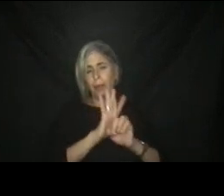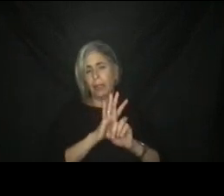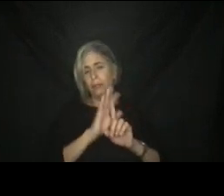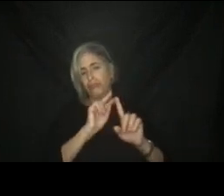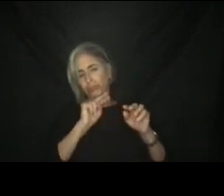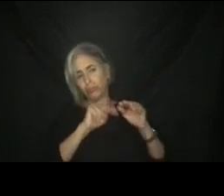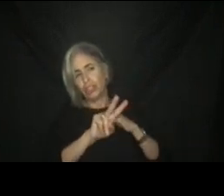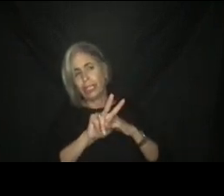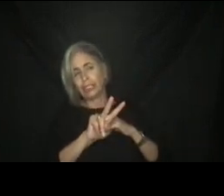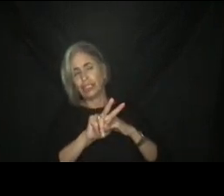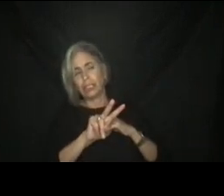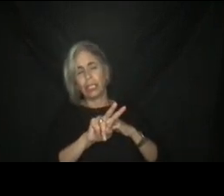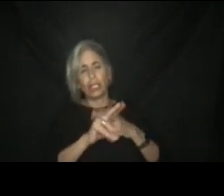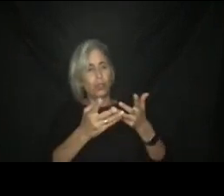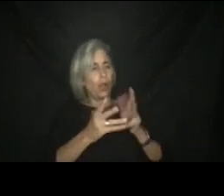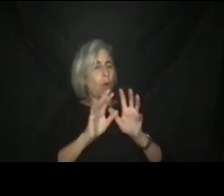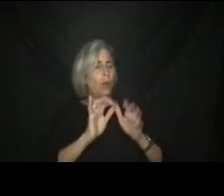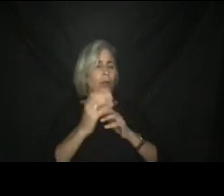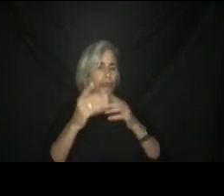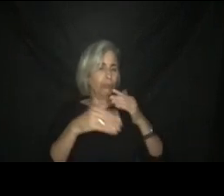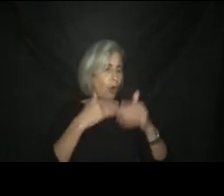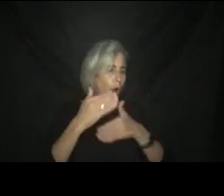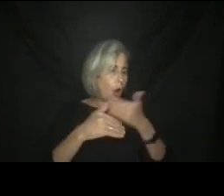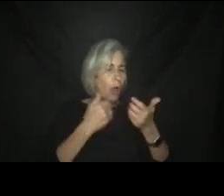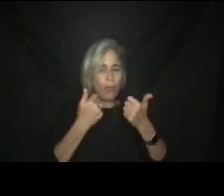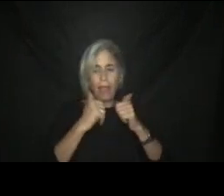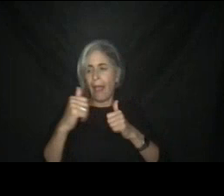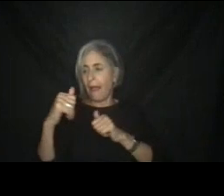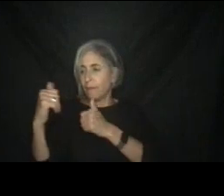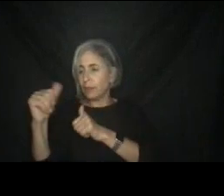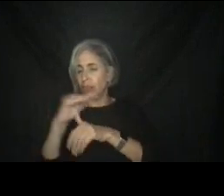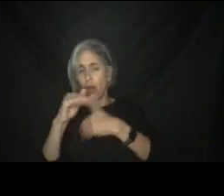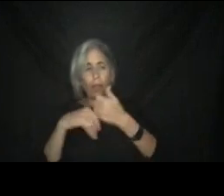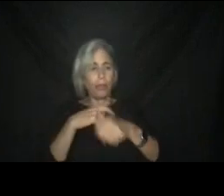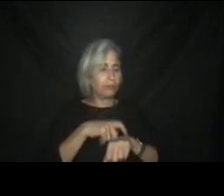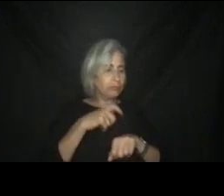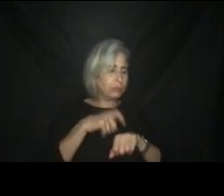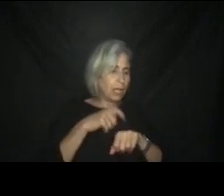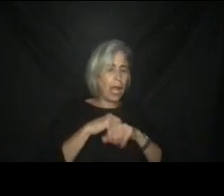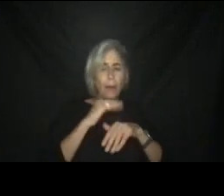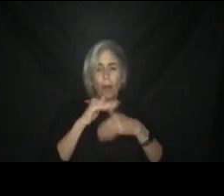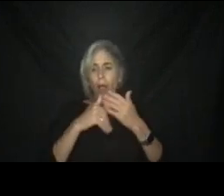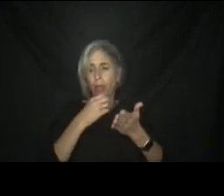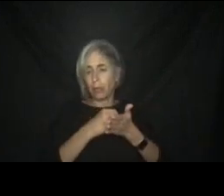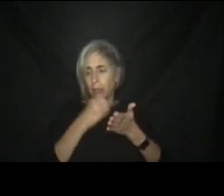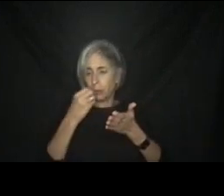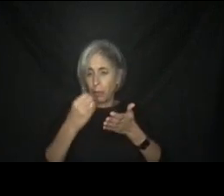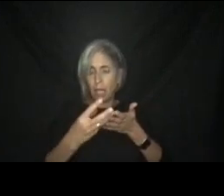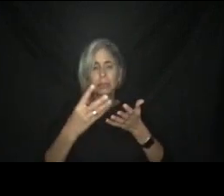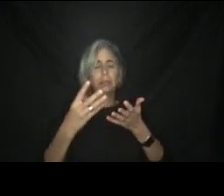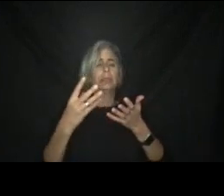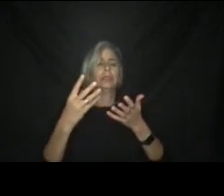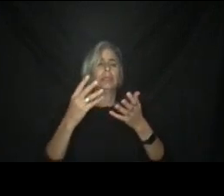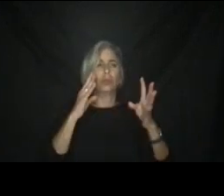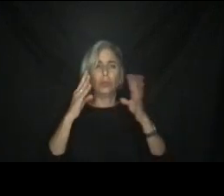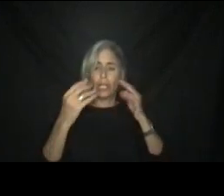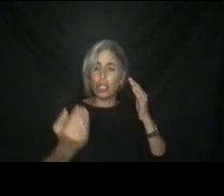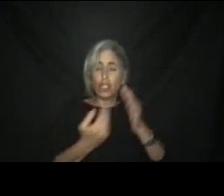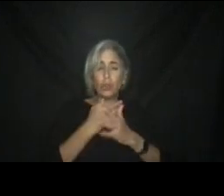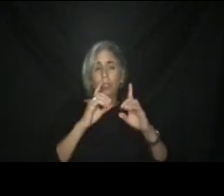And that's because you don't want to go through all the effort and all the time and all the expense of creating new